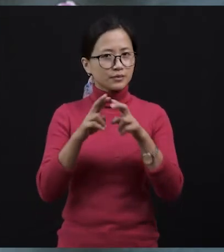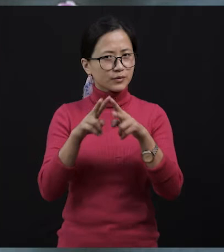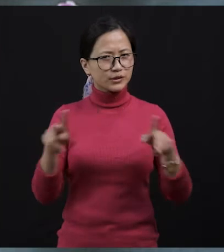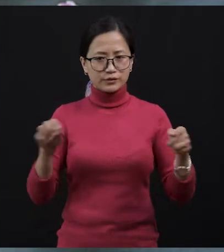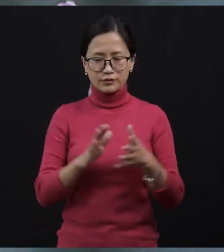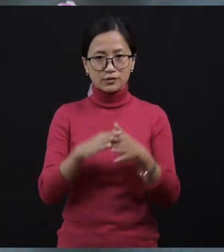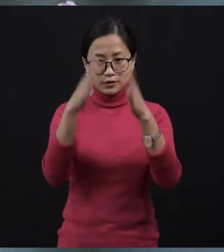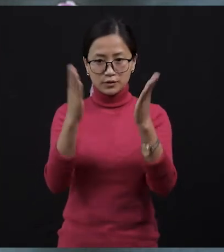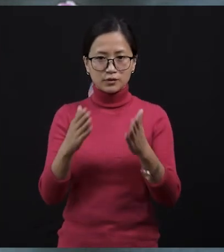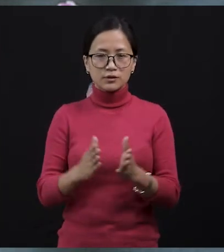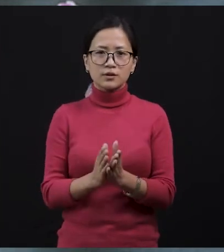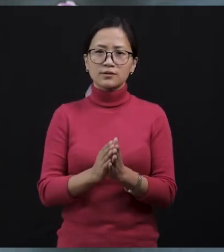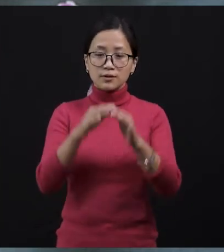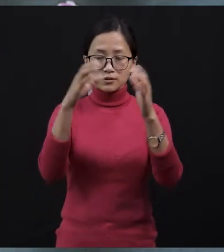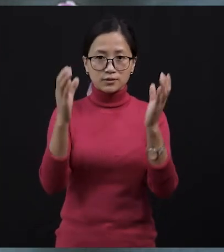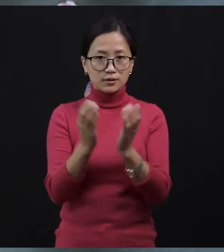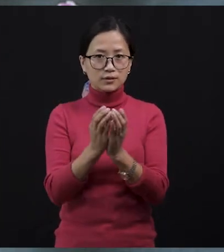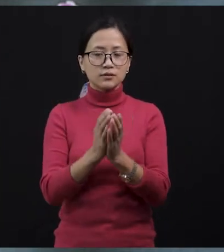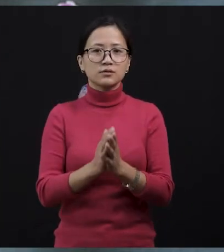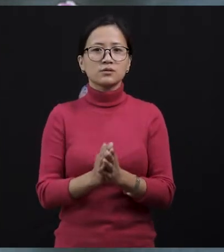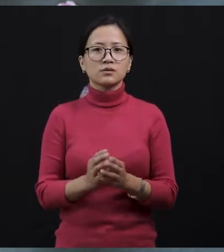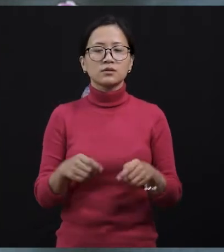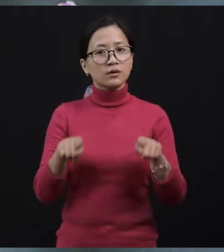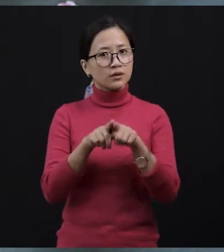different shape, different size, different colors.